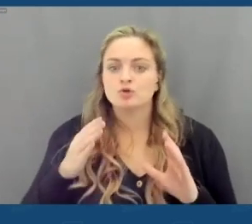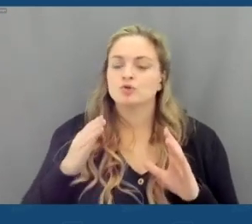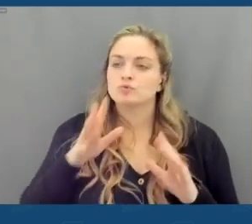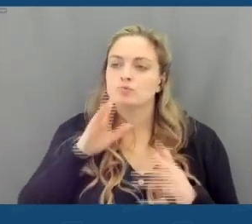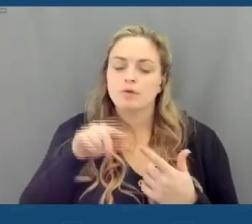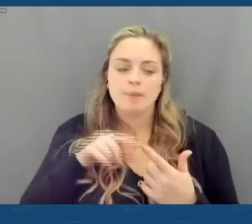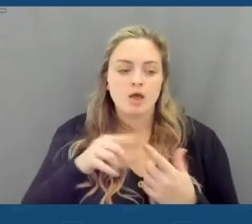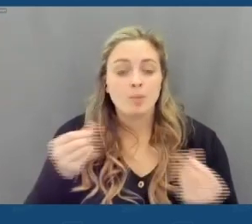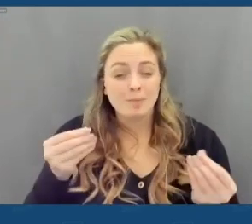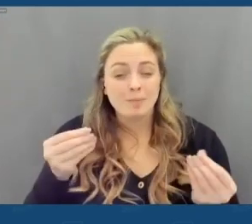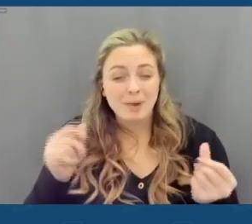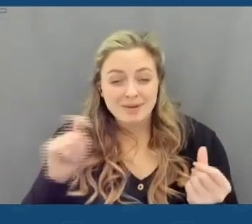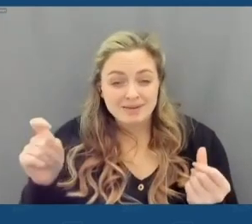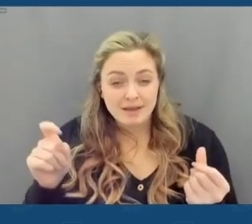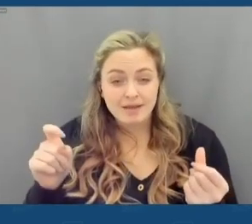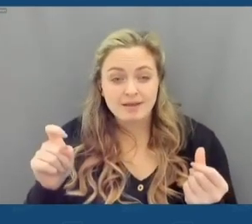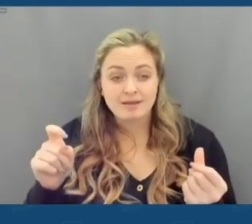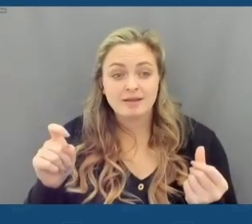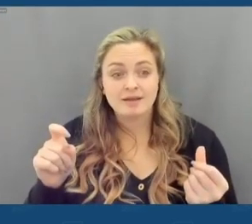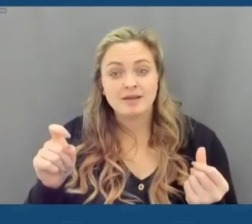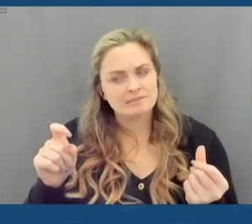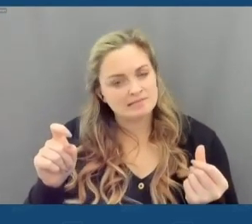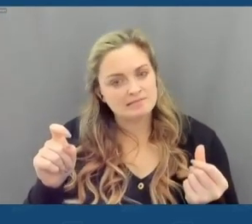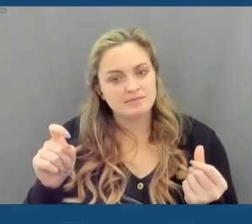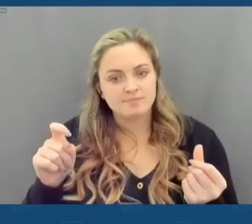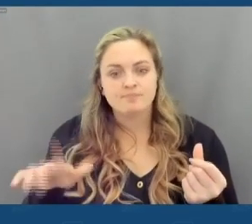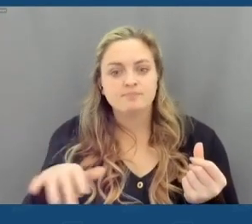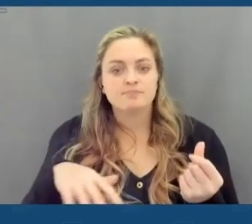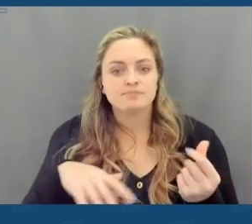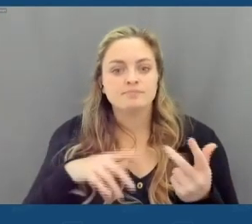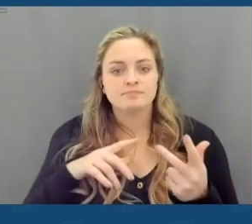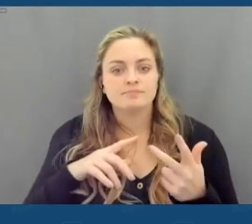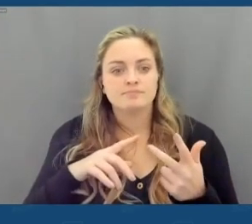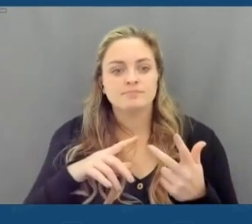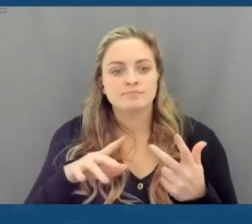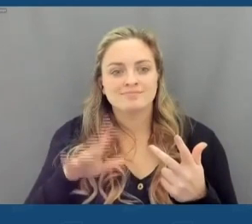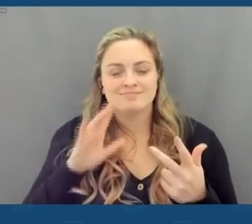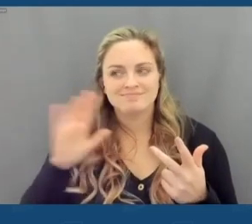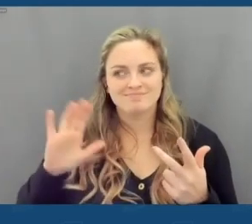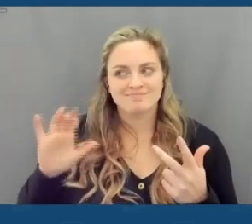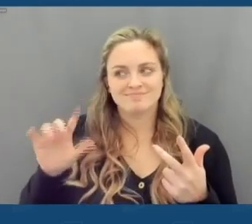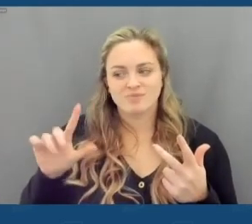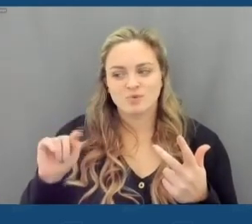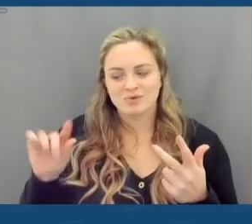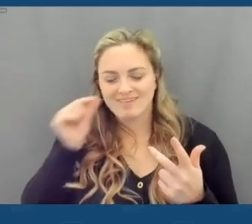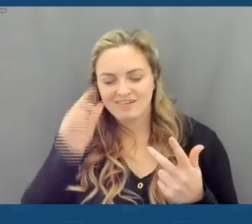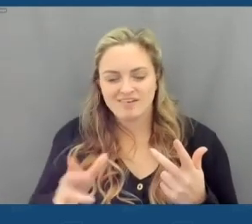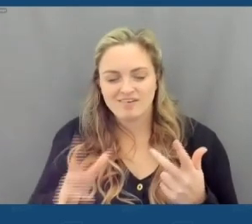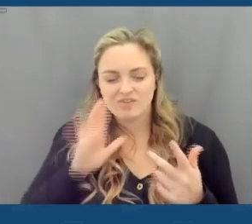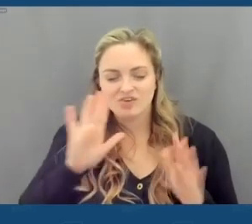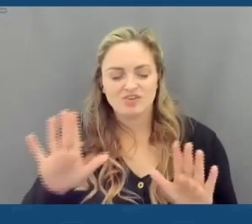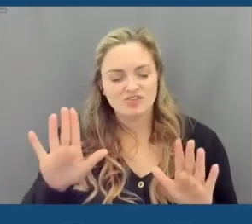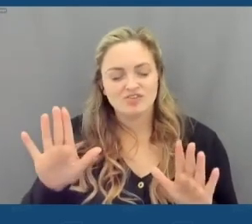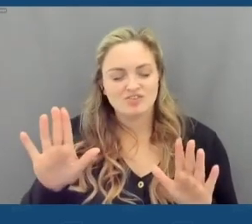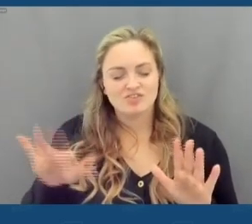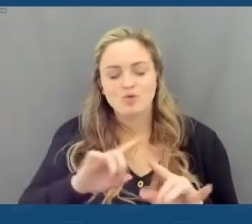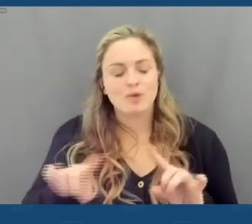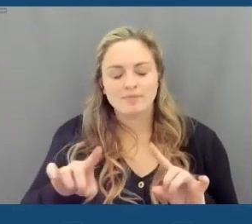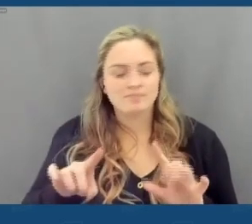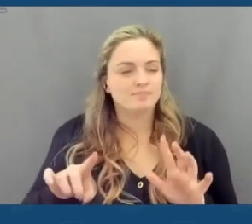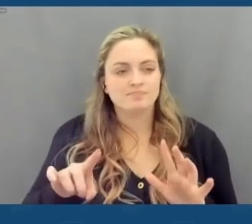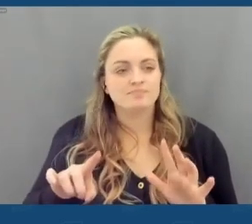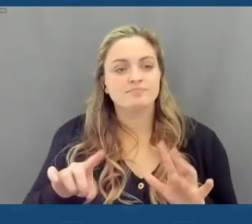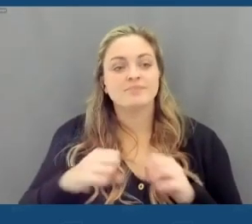property taxes. I have nothing to do with your property taxes. Because I was in local government a long time. But also we talk about